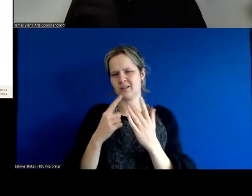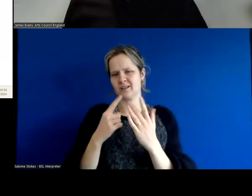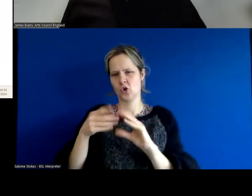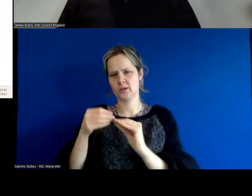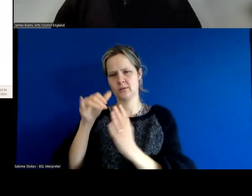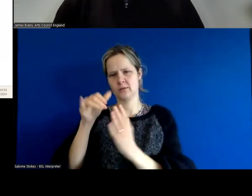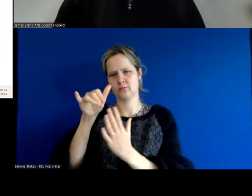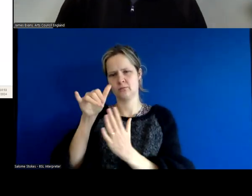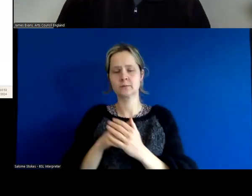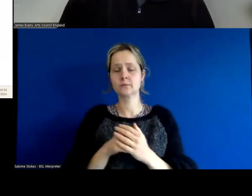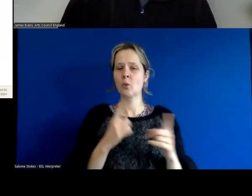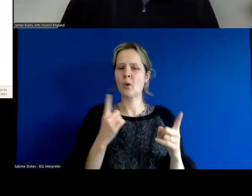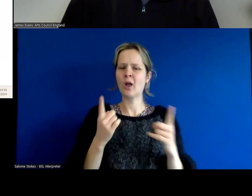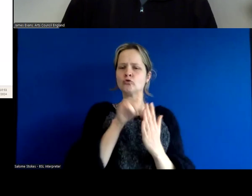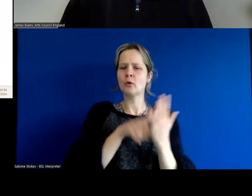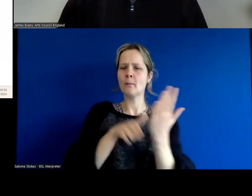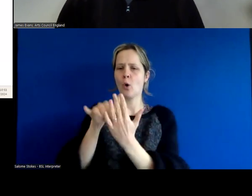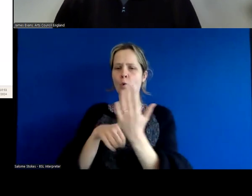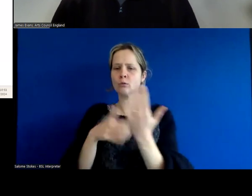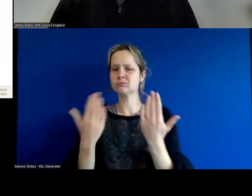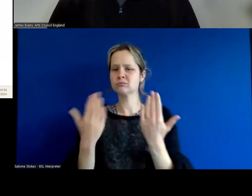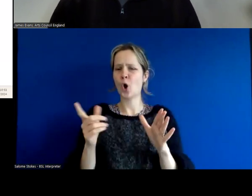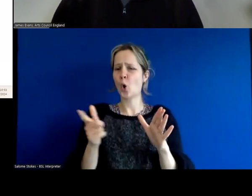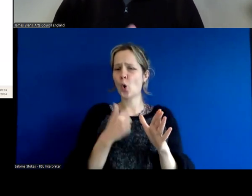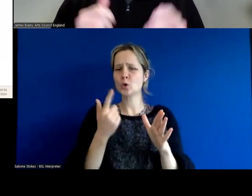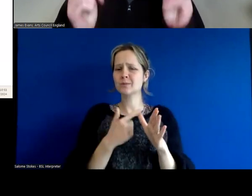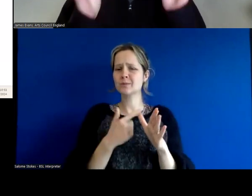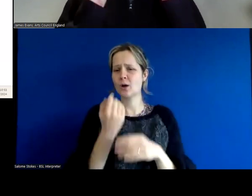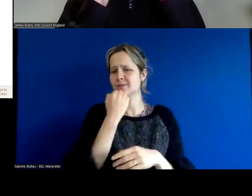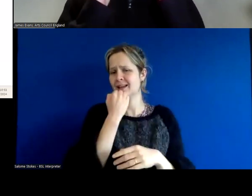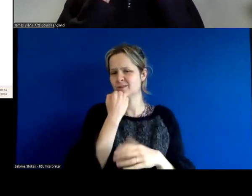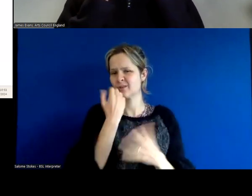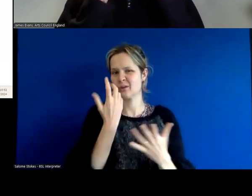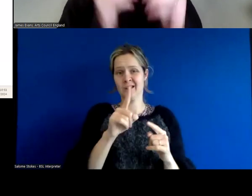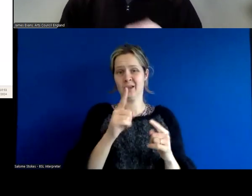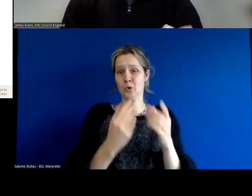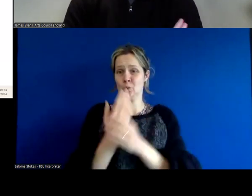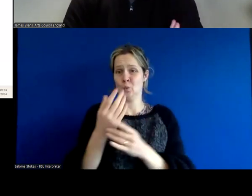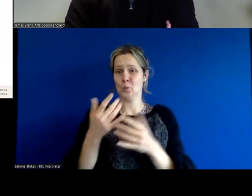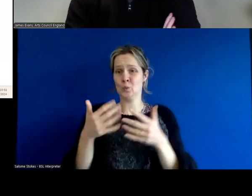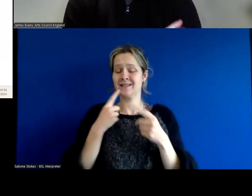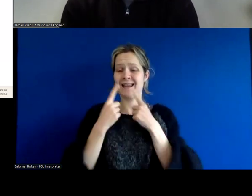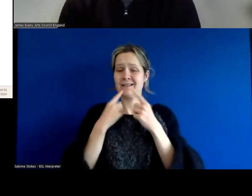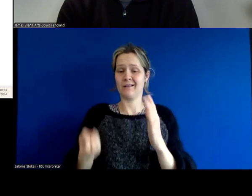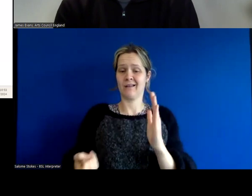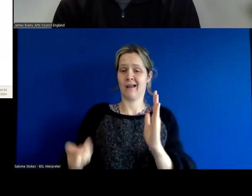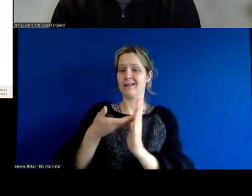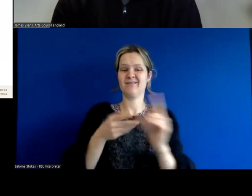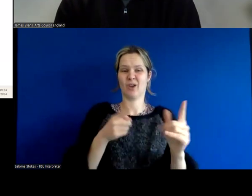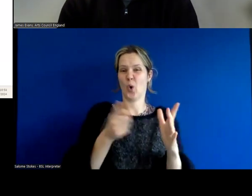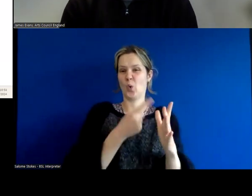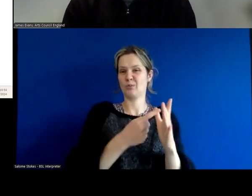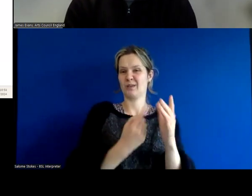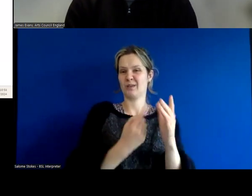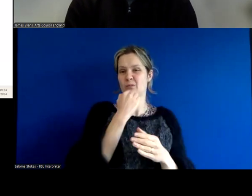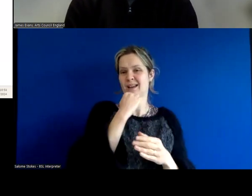So these reports are automatically updated as data is updated. So we've set them in for each local authority area, and then they